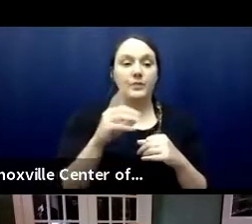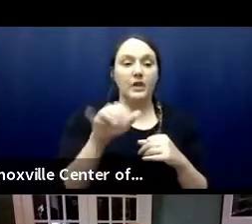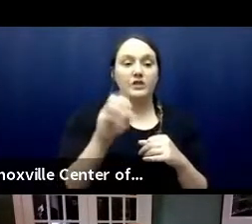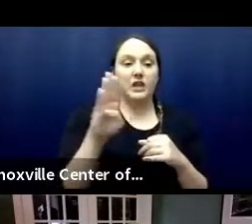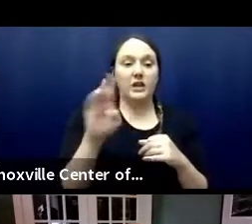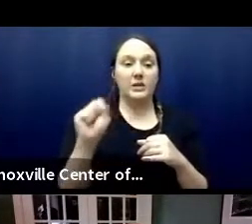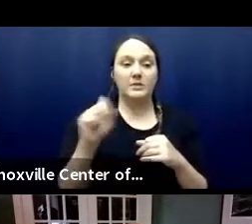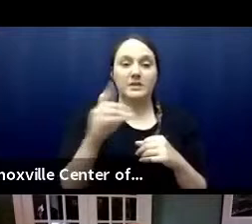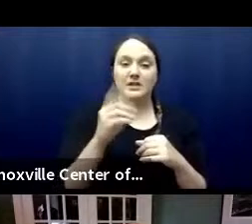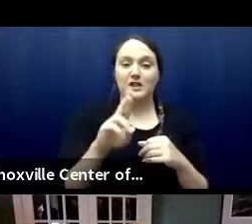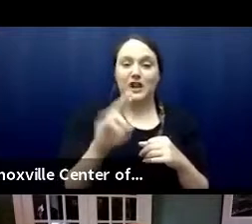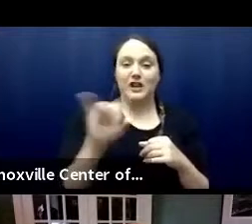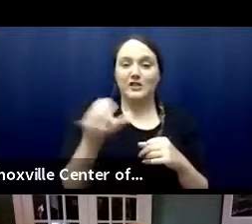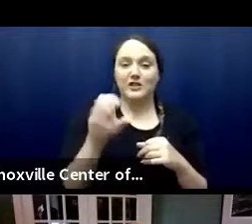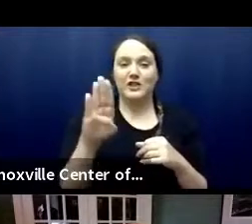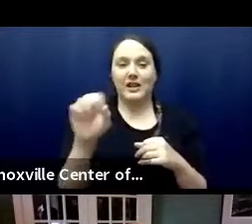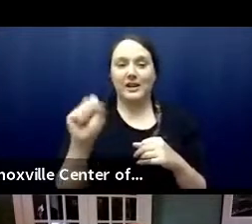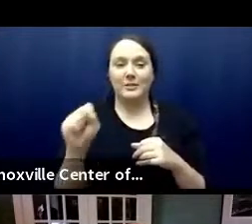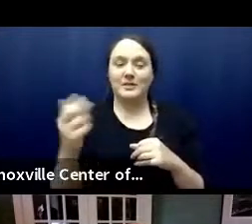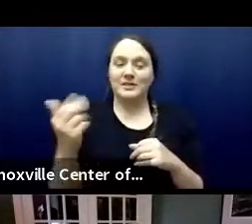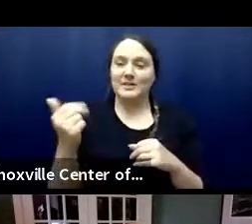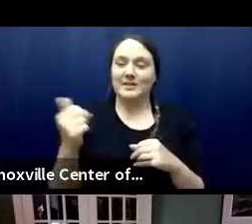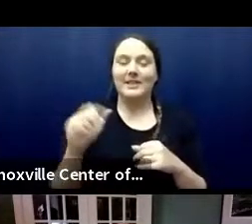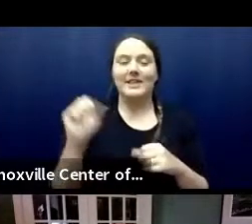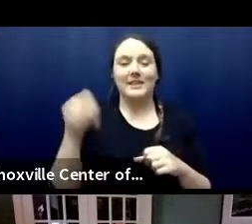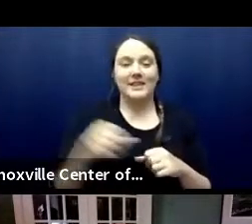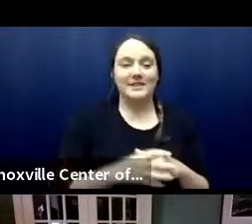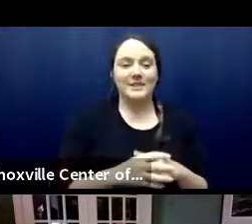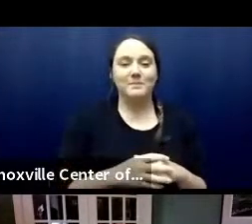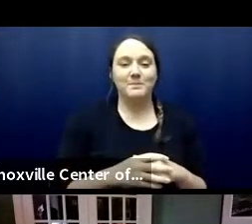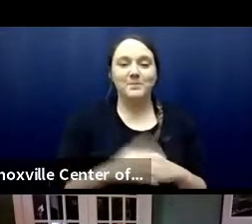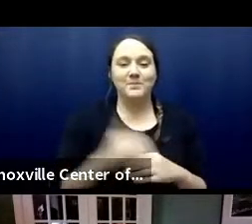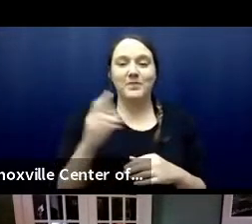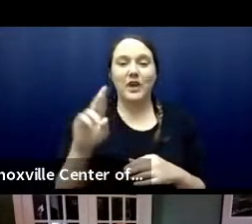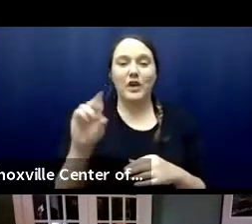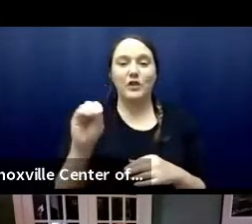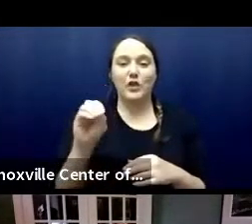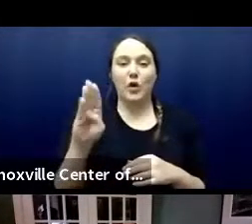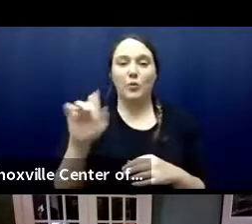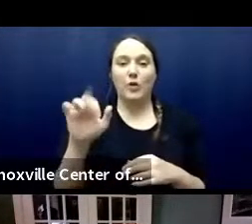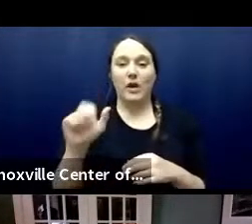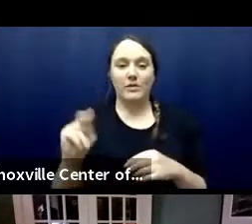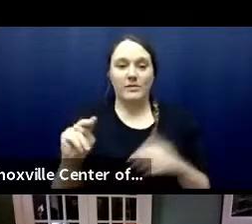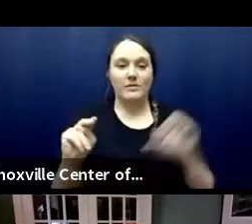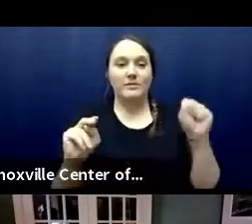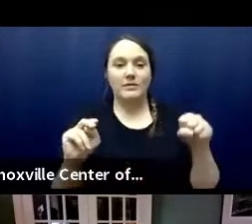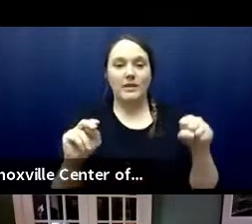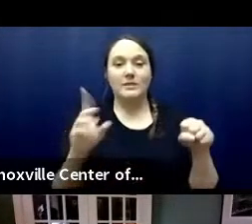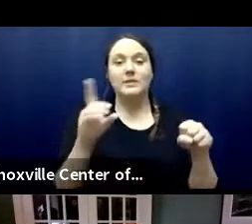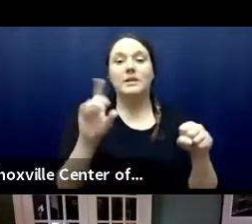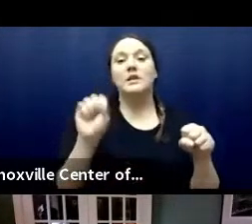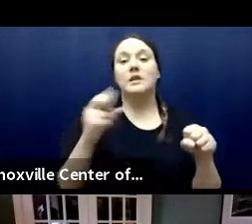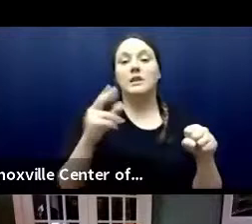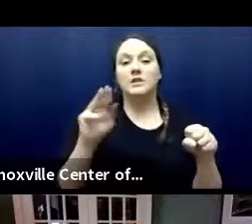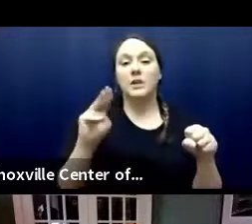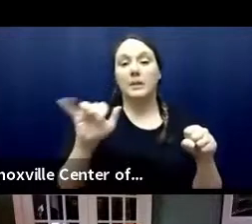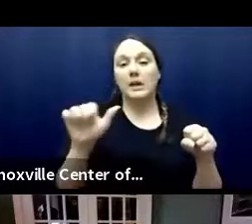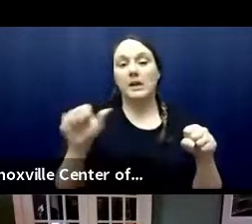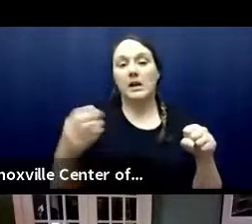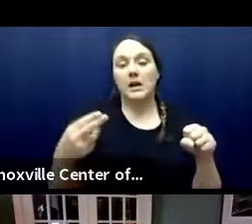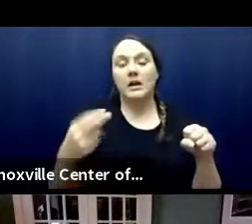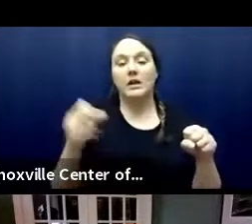Dr. Jacobs, thank you. Yes. Dr. O'Brien. Yes. Dr. Shamiyeh.